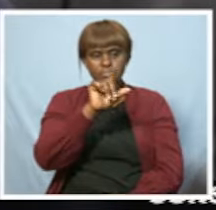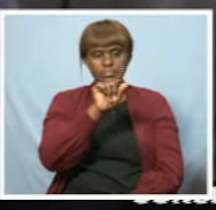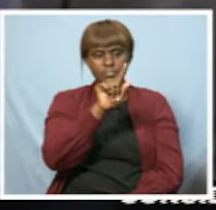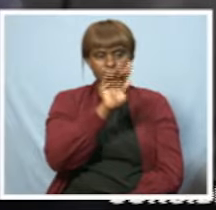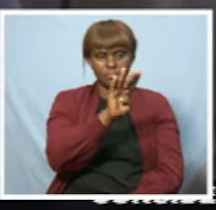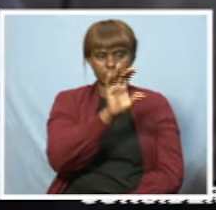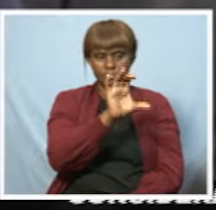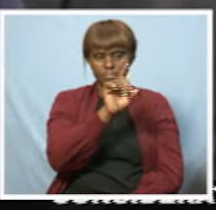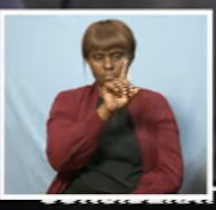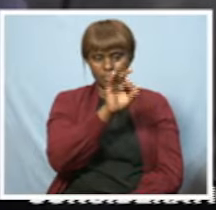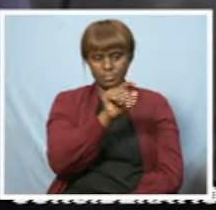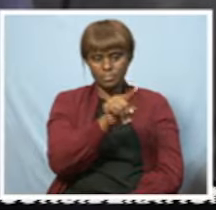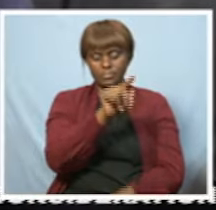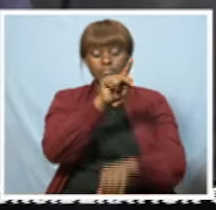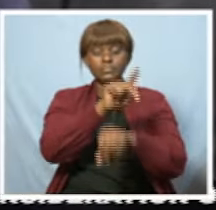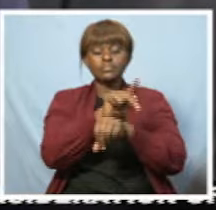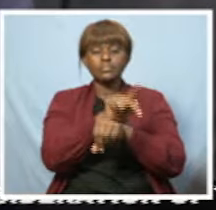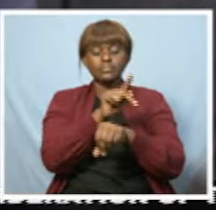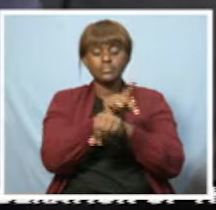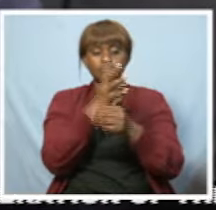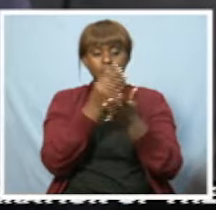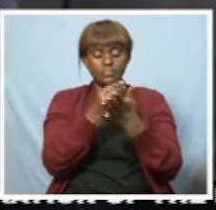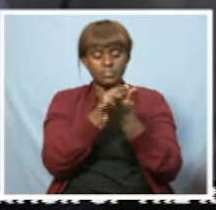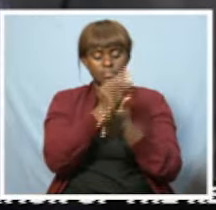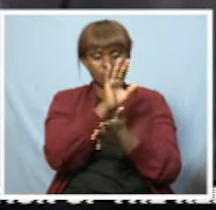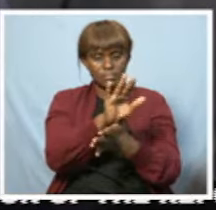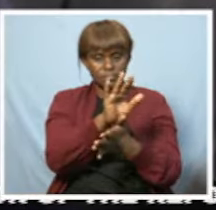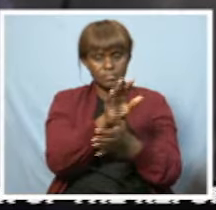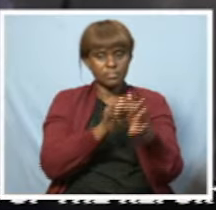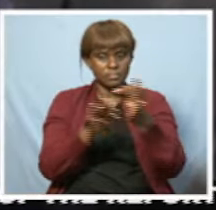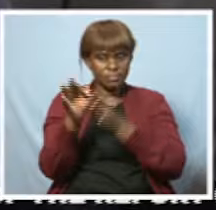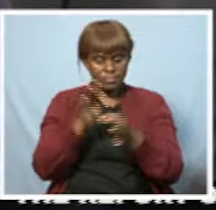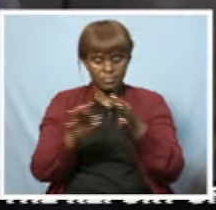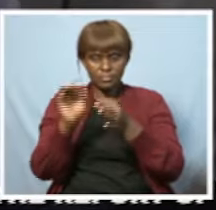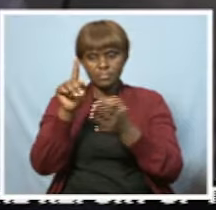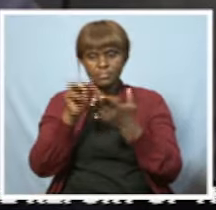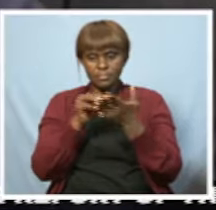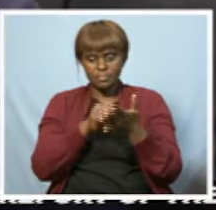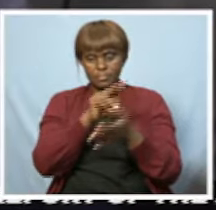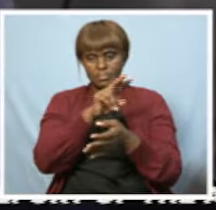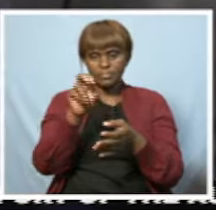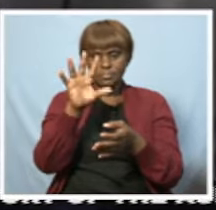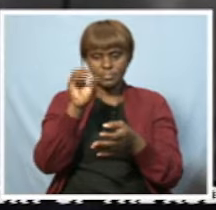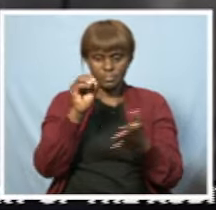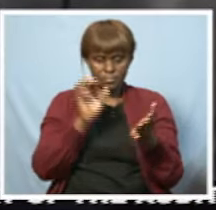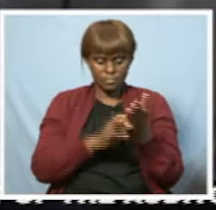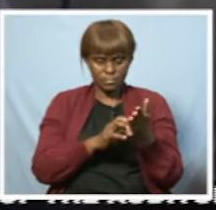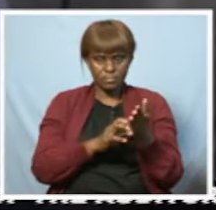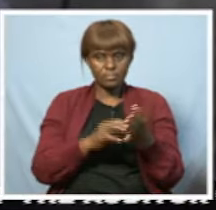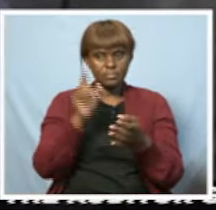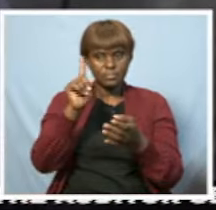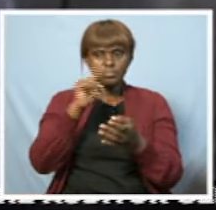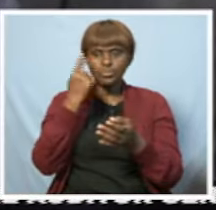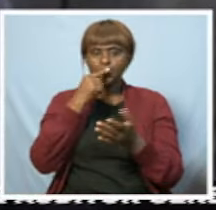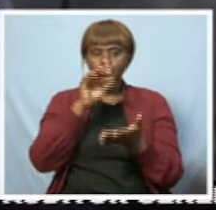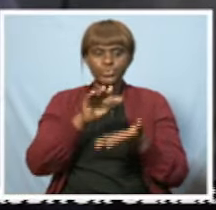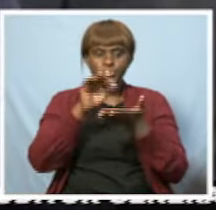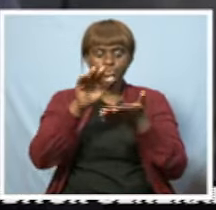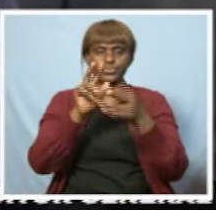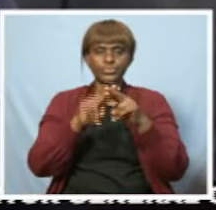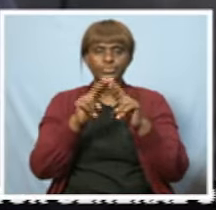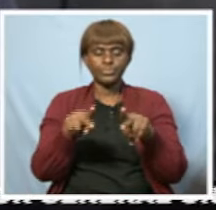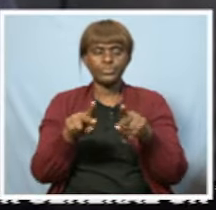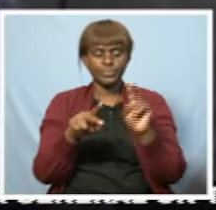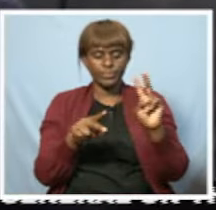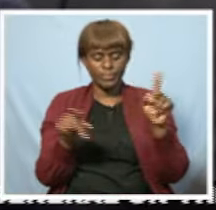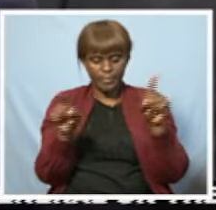2024 CDF projects, the amount there is clearly stated that is 1,250,000, the one that was allocated, Chair.